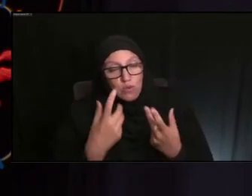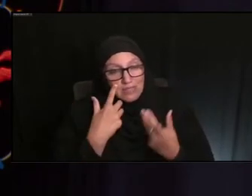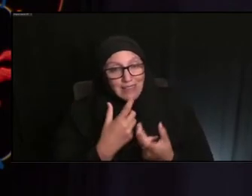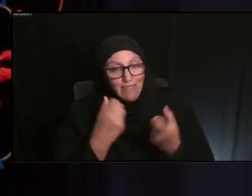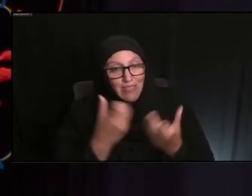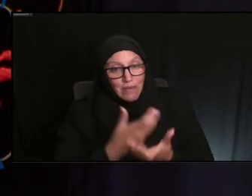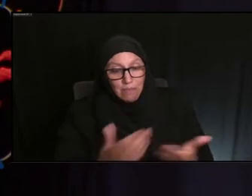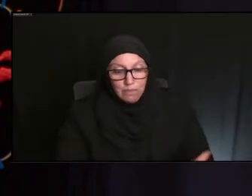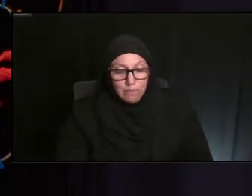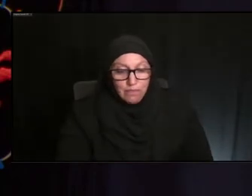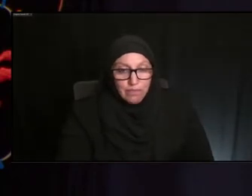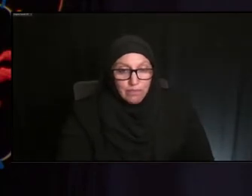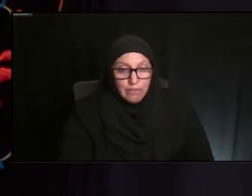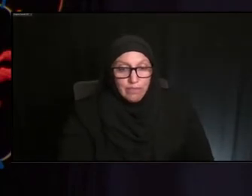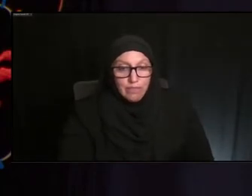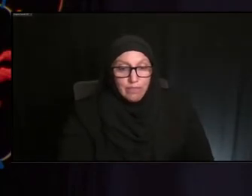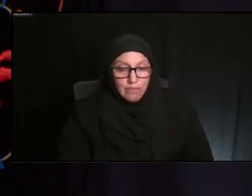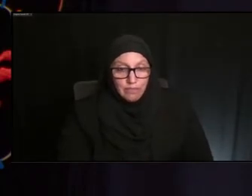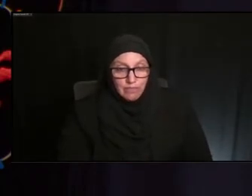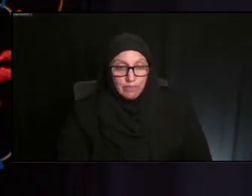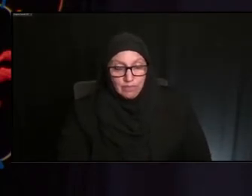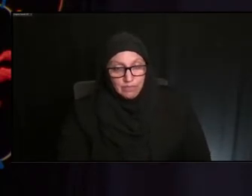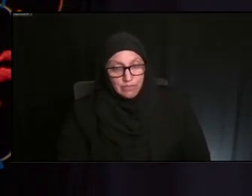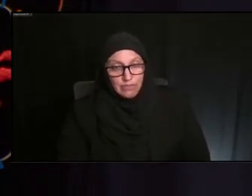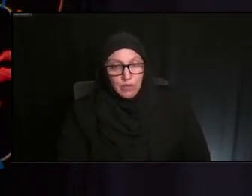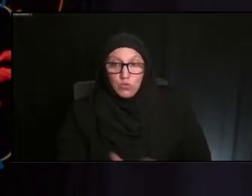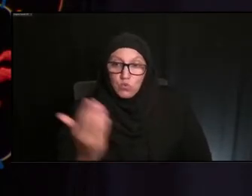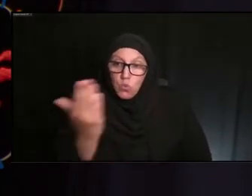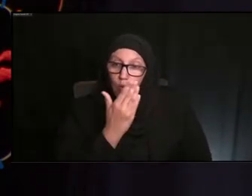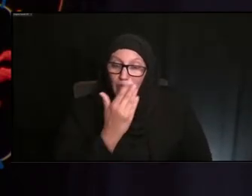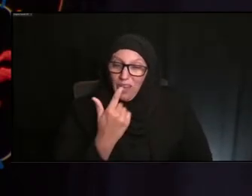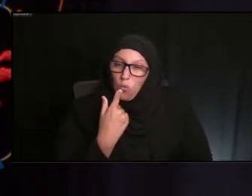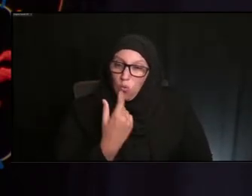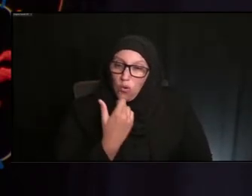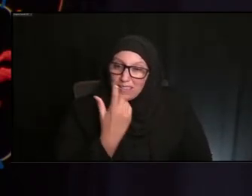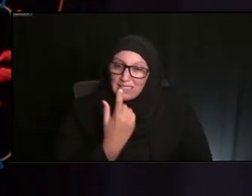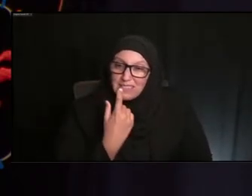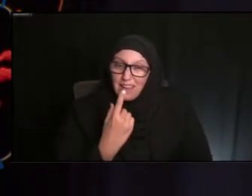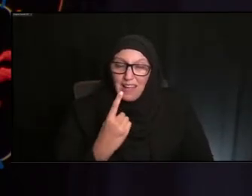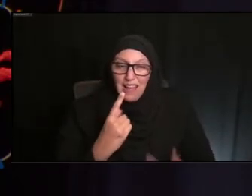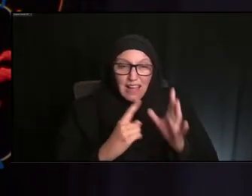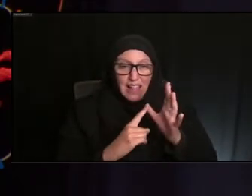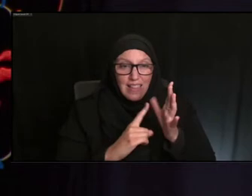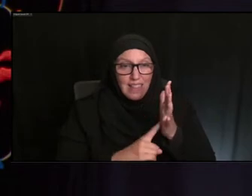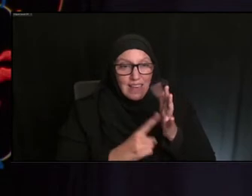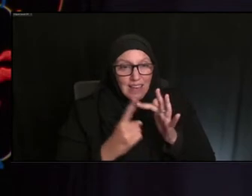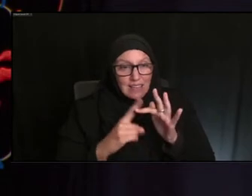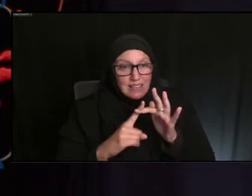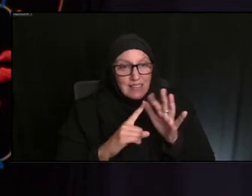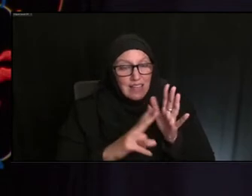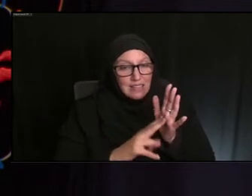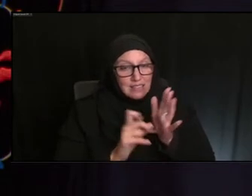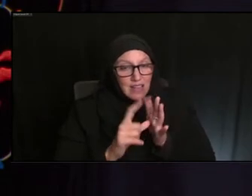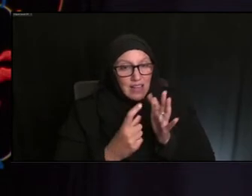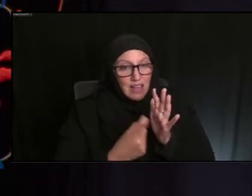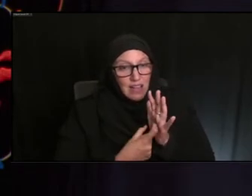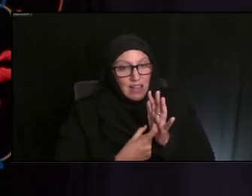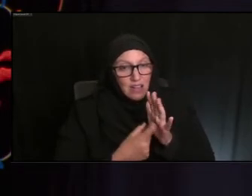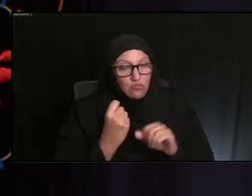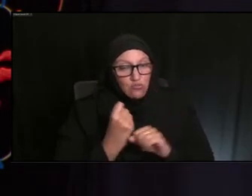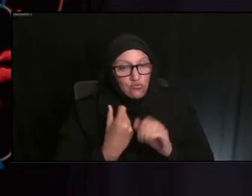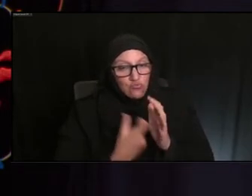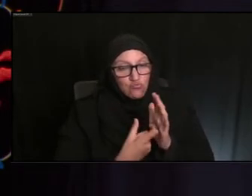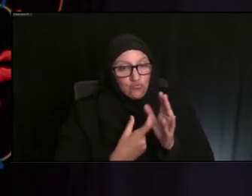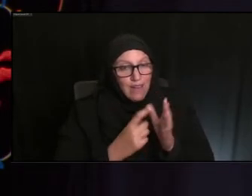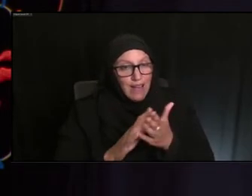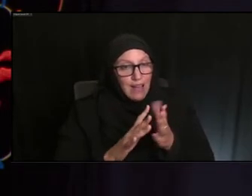You know, at school they always told you Alexander Graham Bell invented the